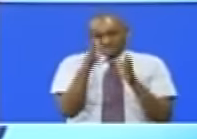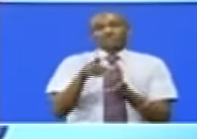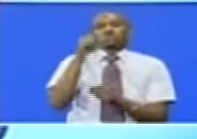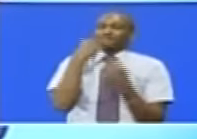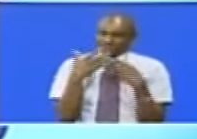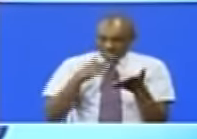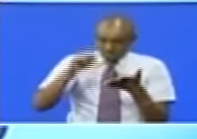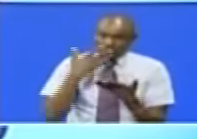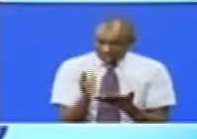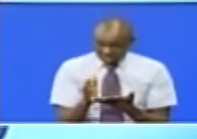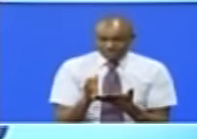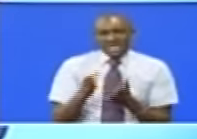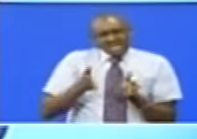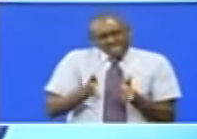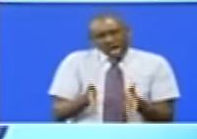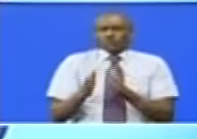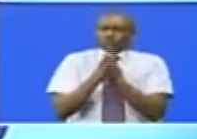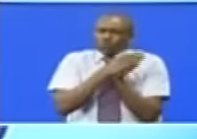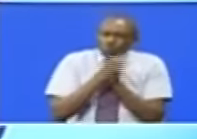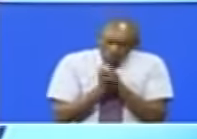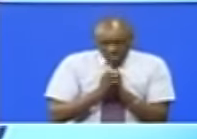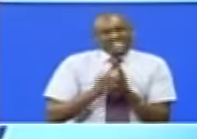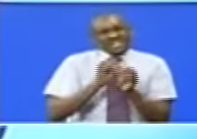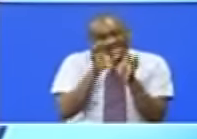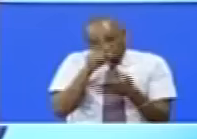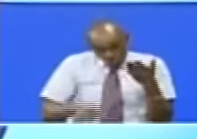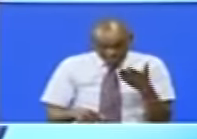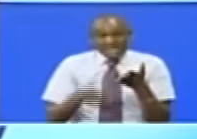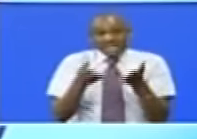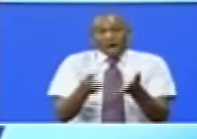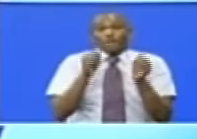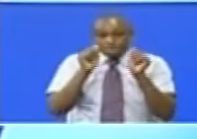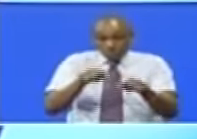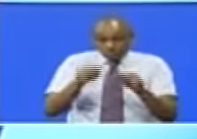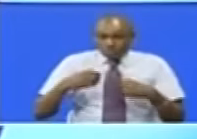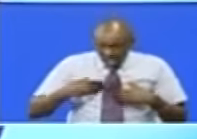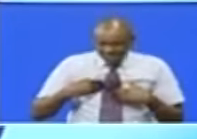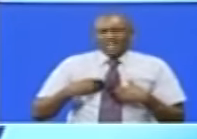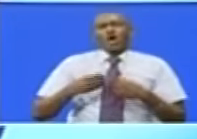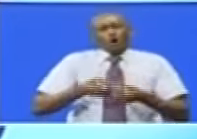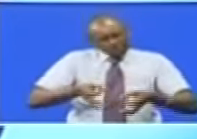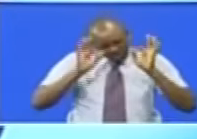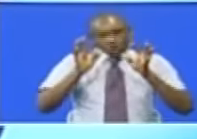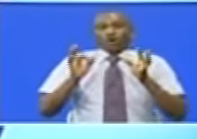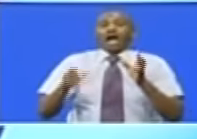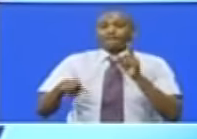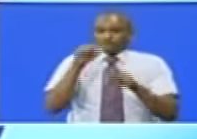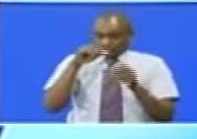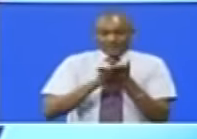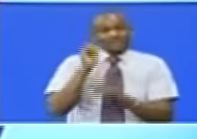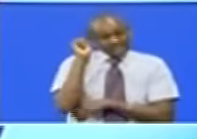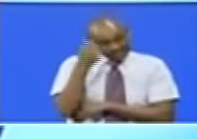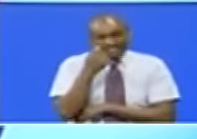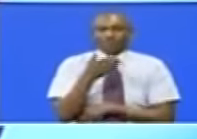Commission. And as KTN's Patrick Amimo now reports, this now paves the way for their formal appointment by President Uhuru